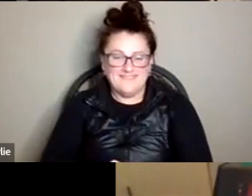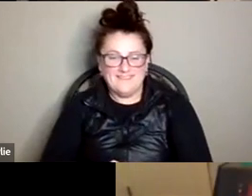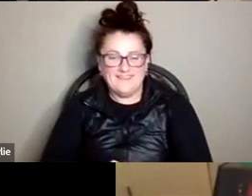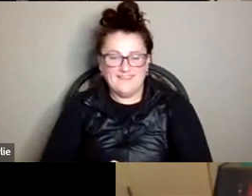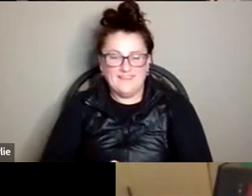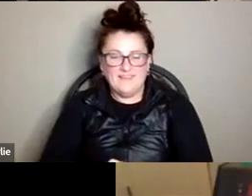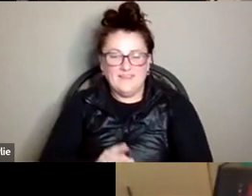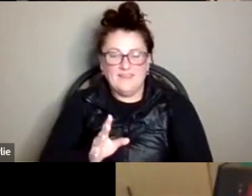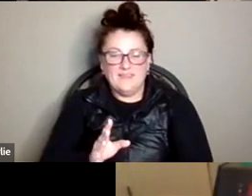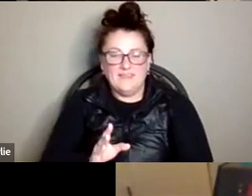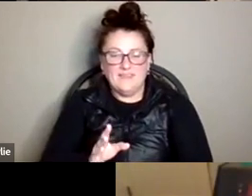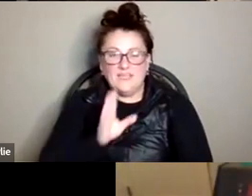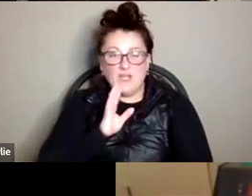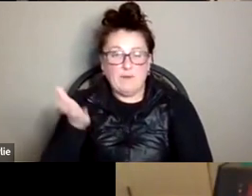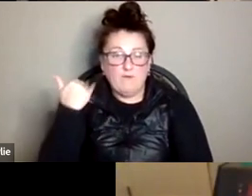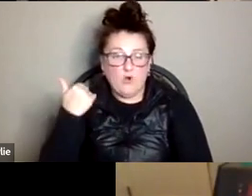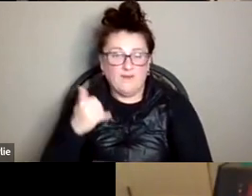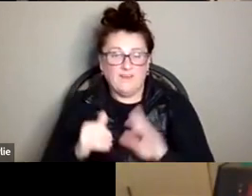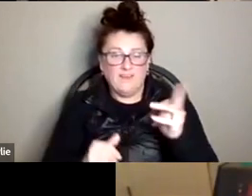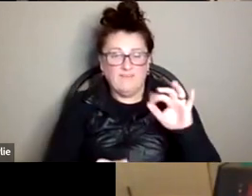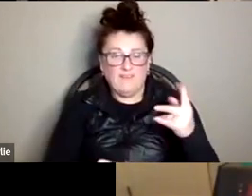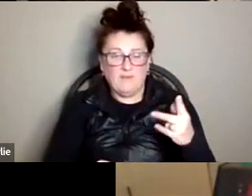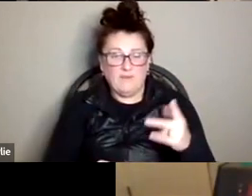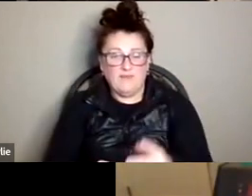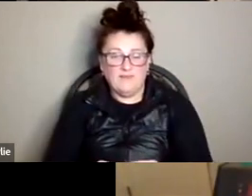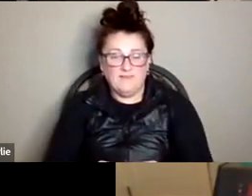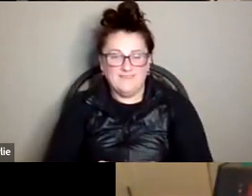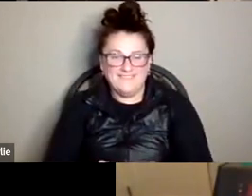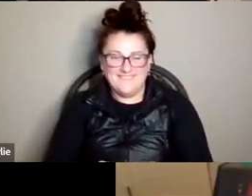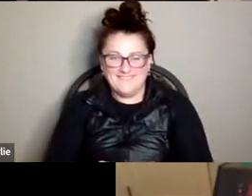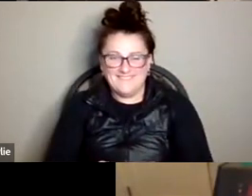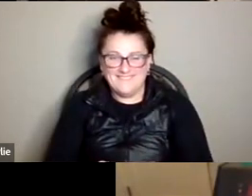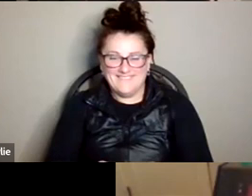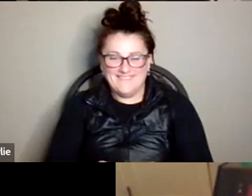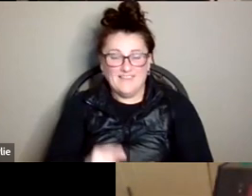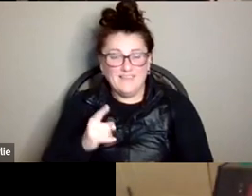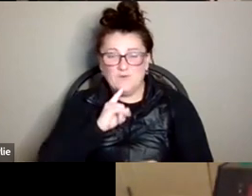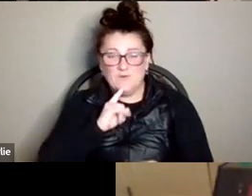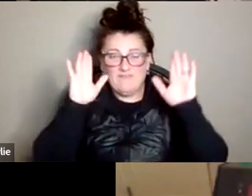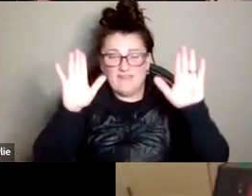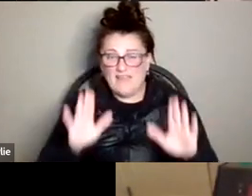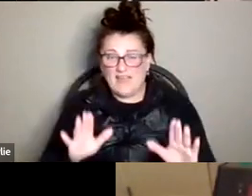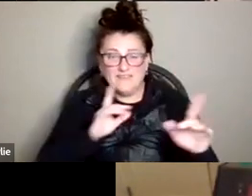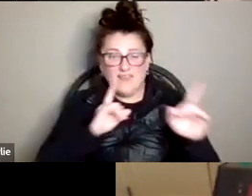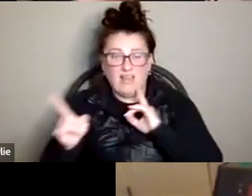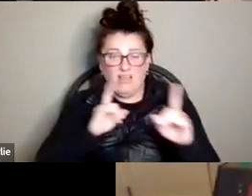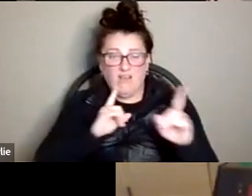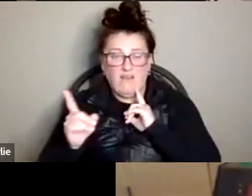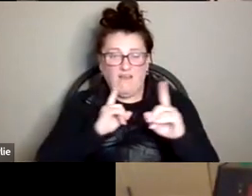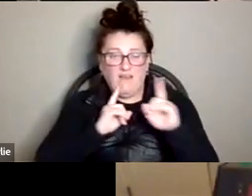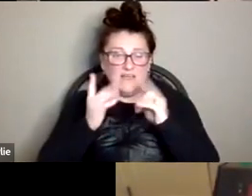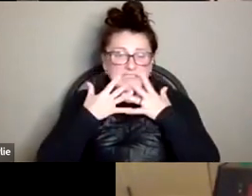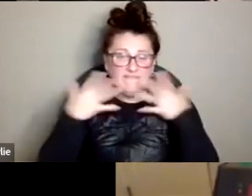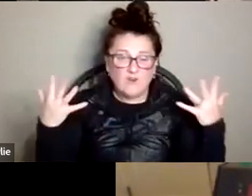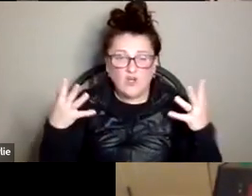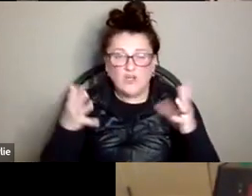so if you still have a couple of minutes, I just wanted to bring up this has been fantastic, really great dialogue, a lot of diverse